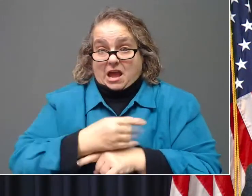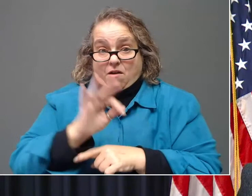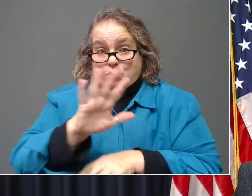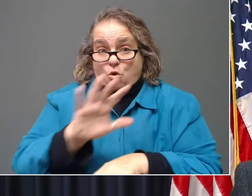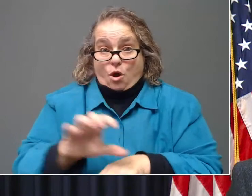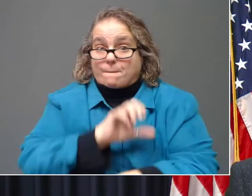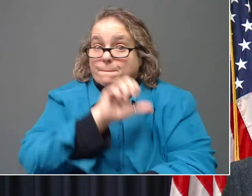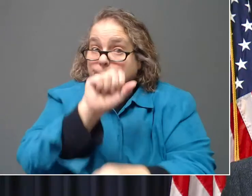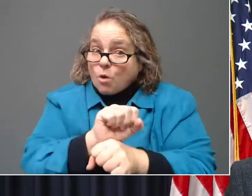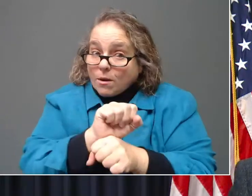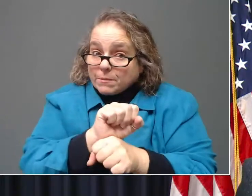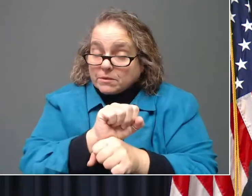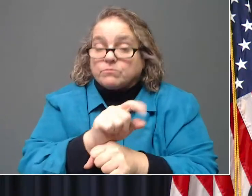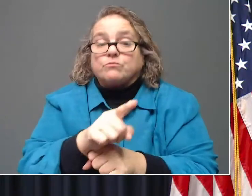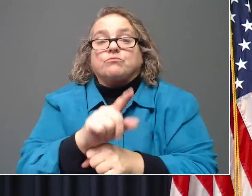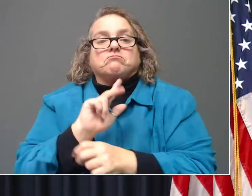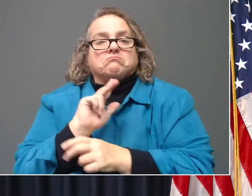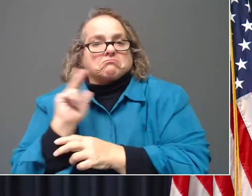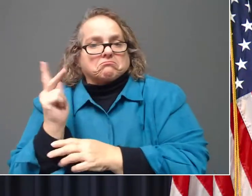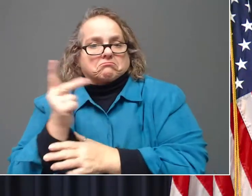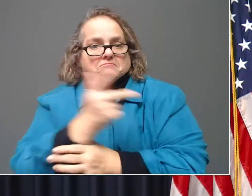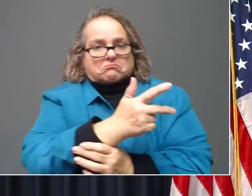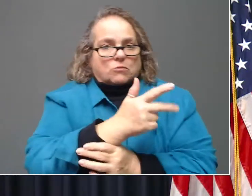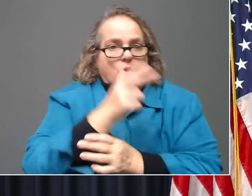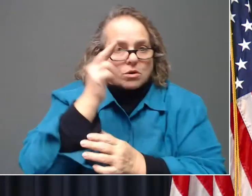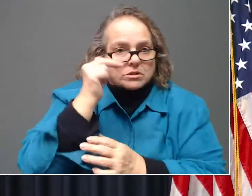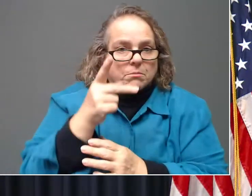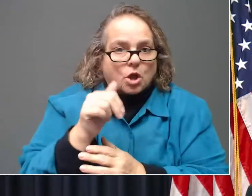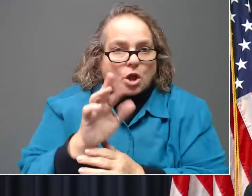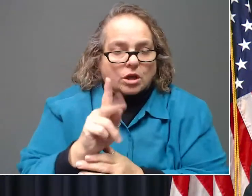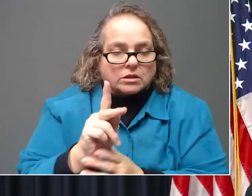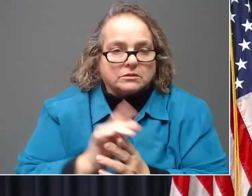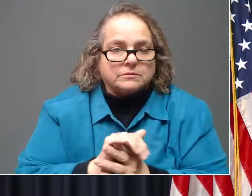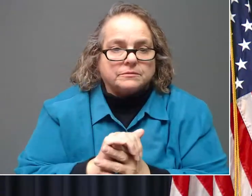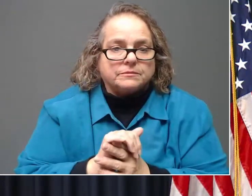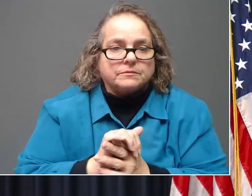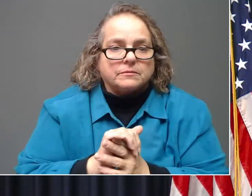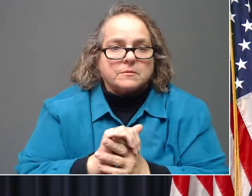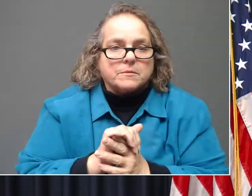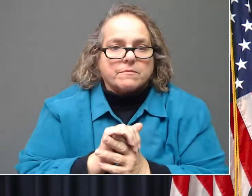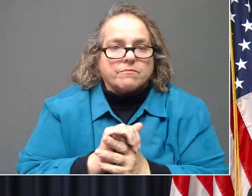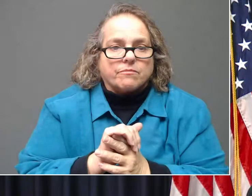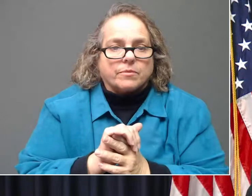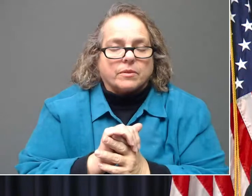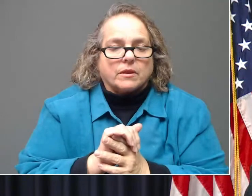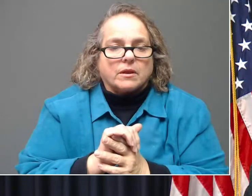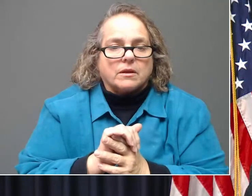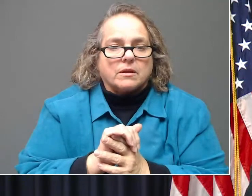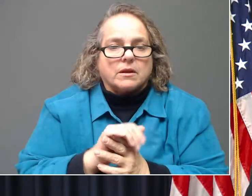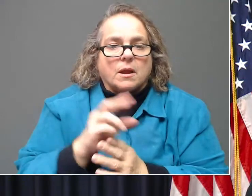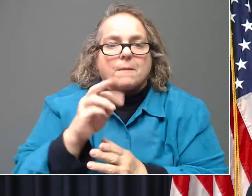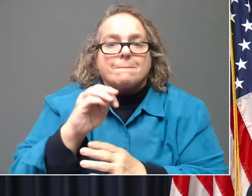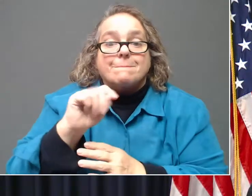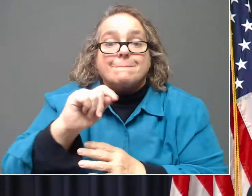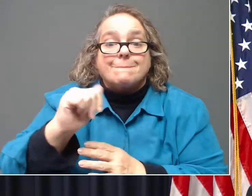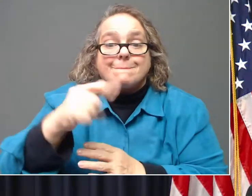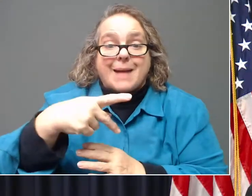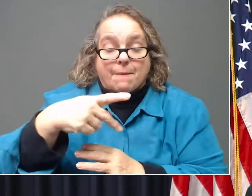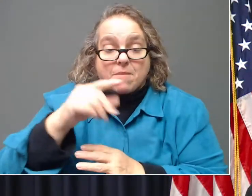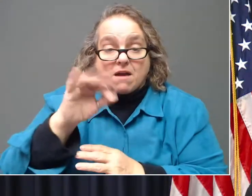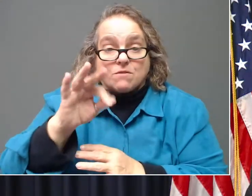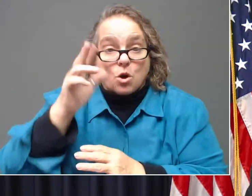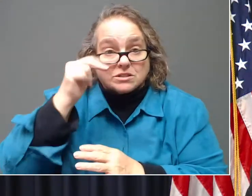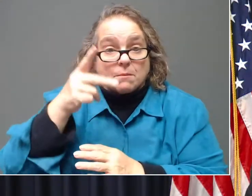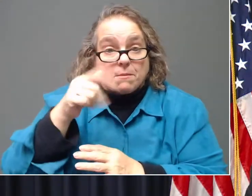to take you through that. I'm going to ask for an external map of the horse park. We will